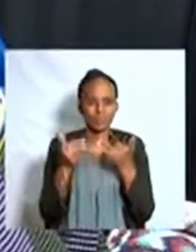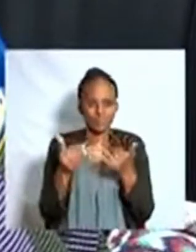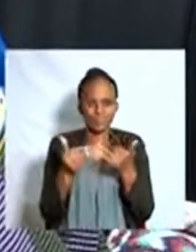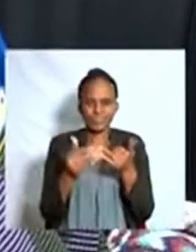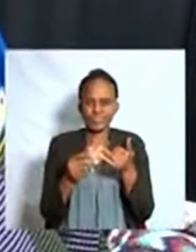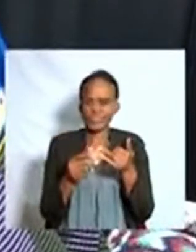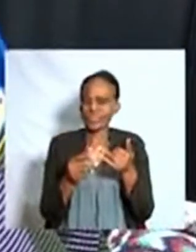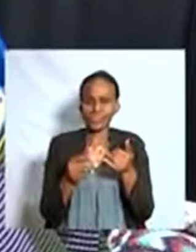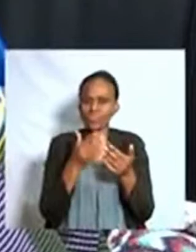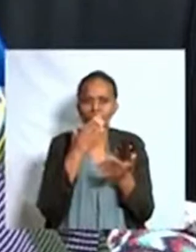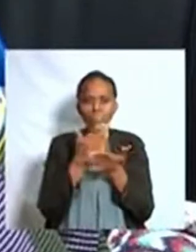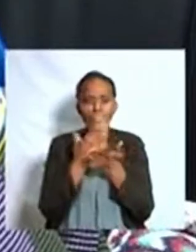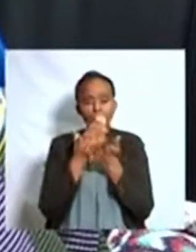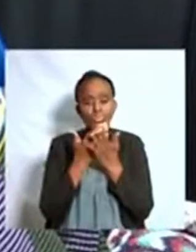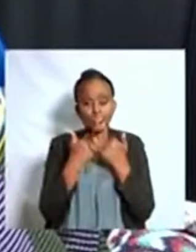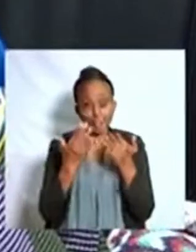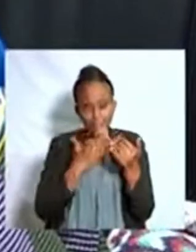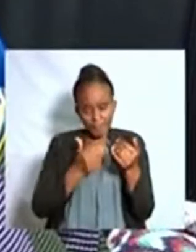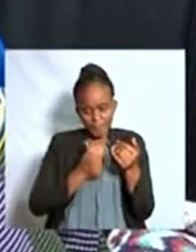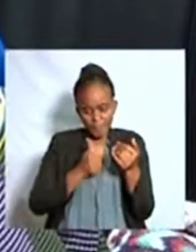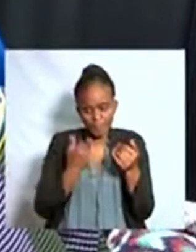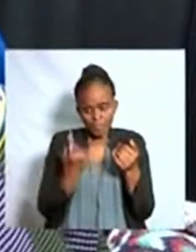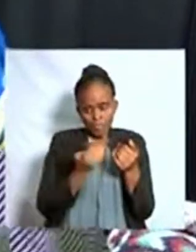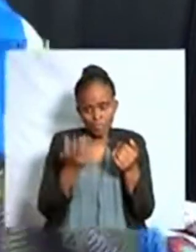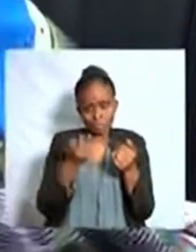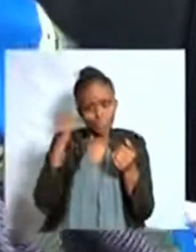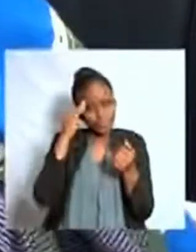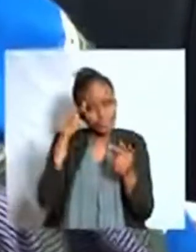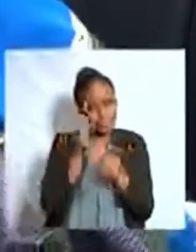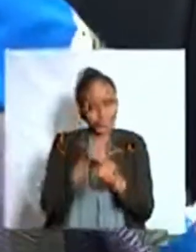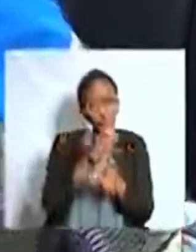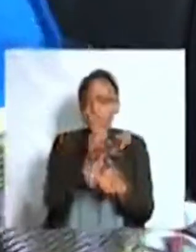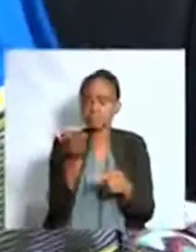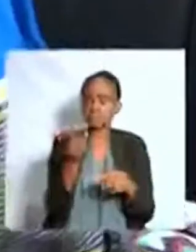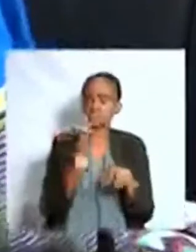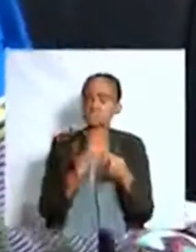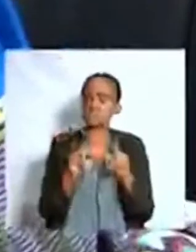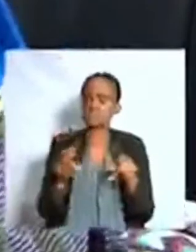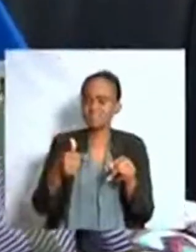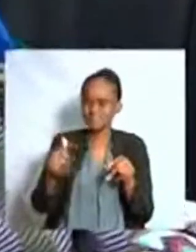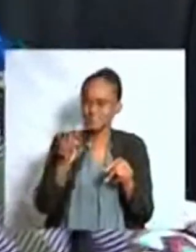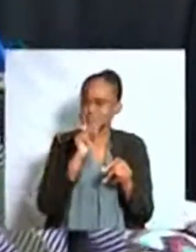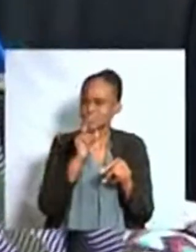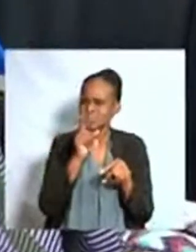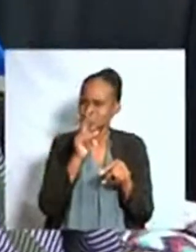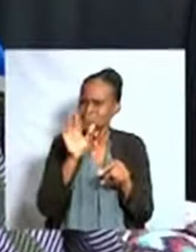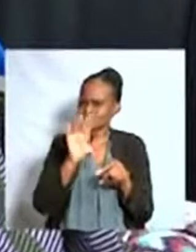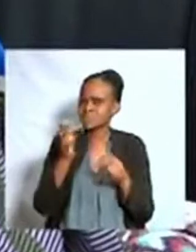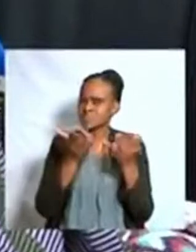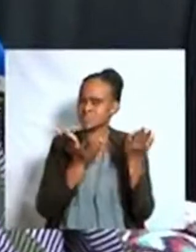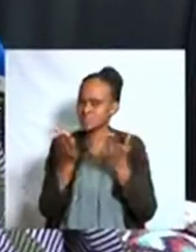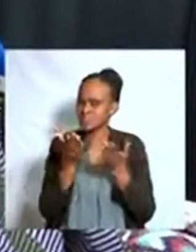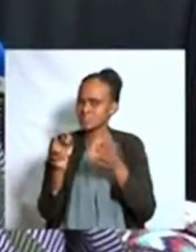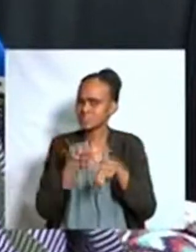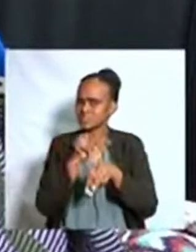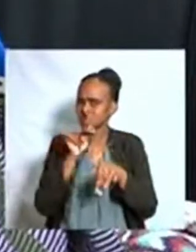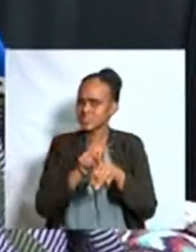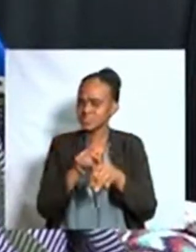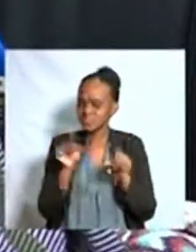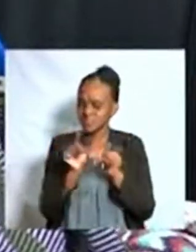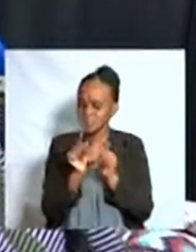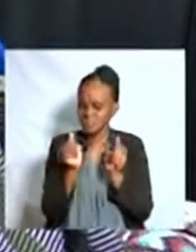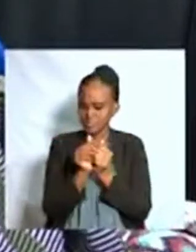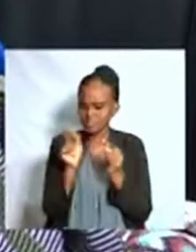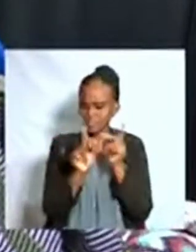unrealistic. So I just want to know from them, Chair, are they really doing a service to the nation and the people